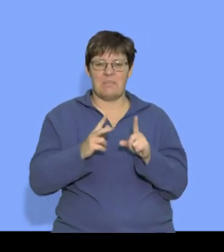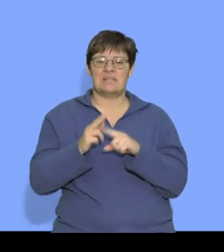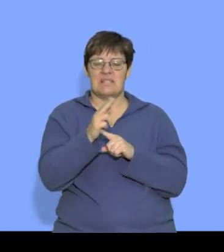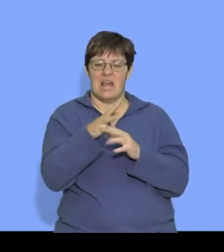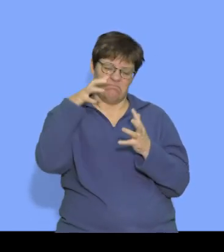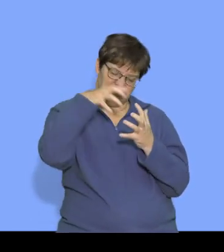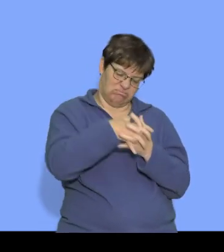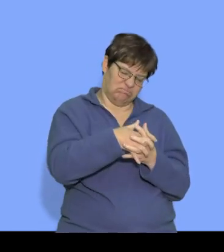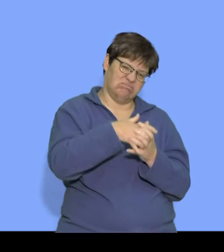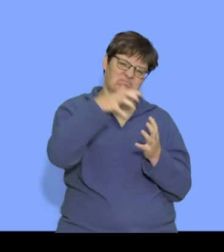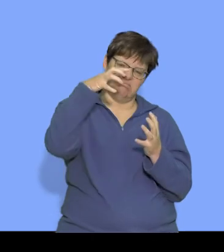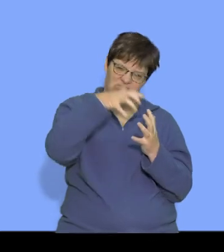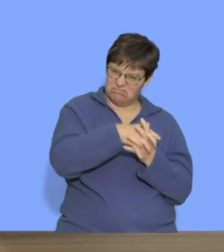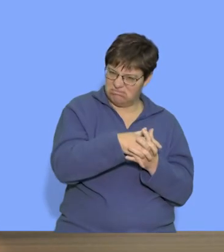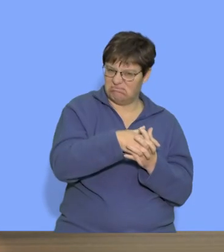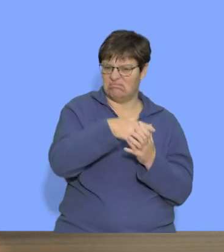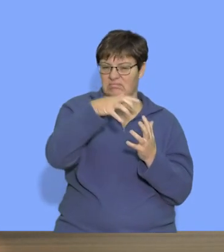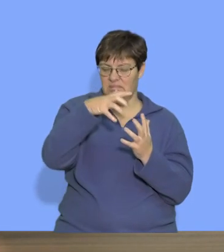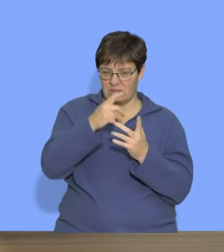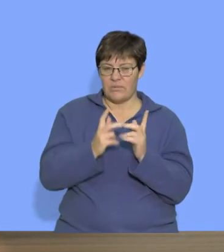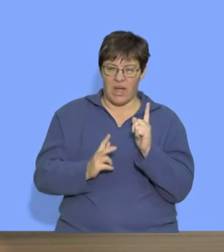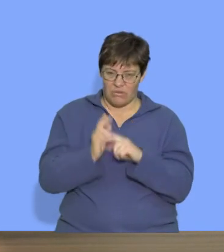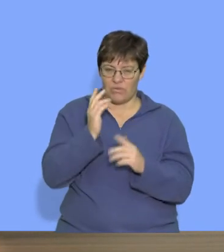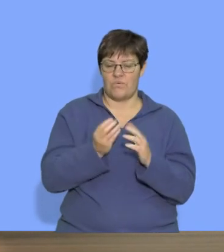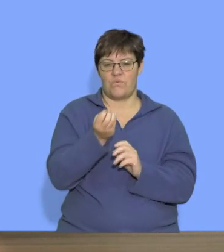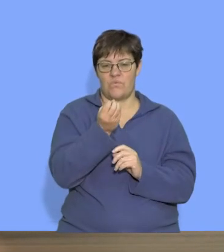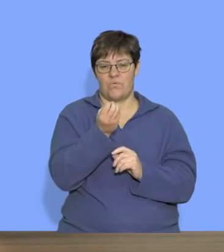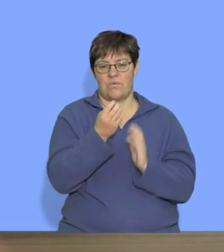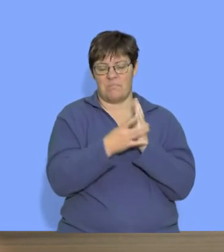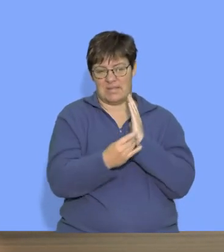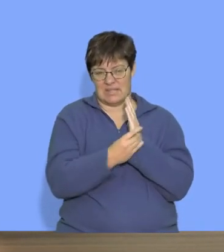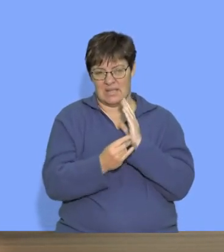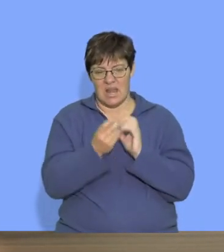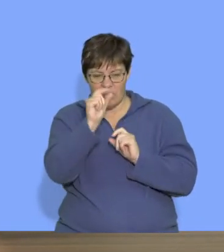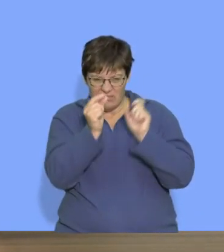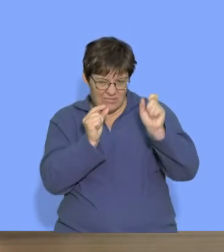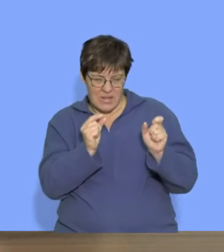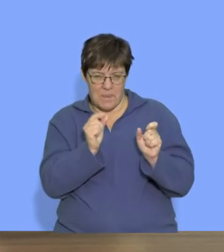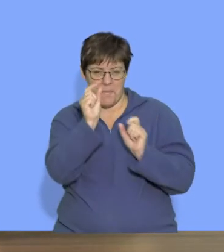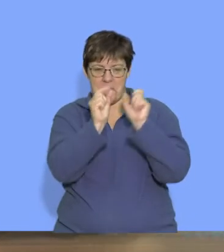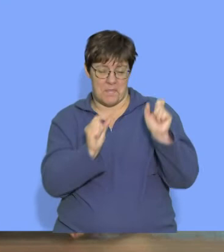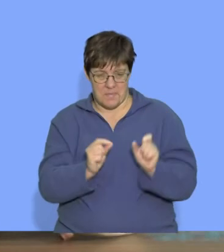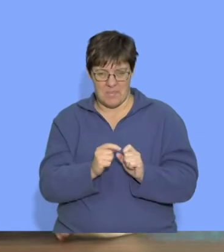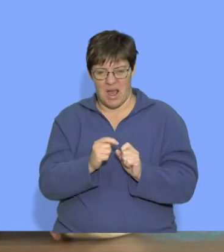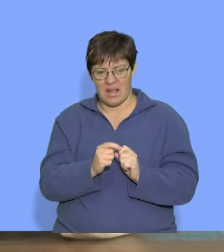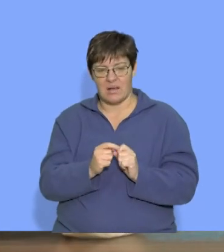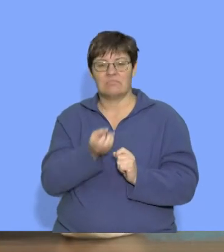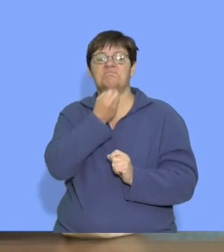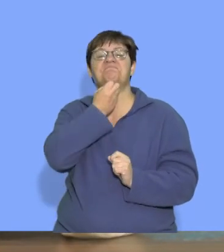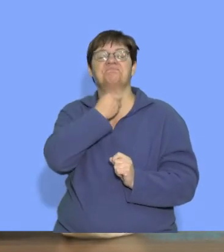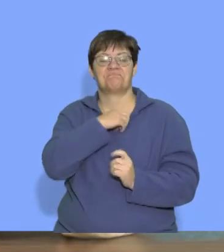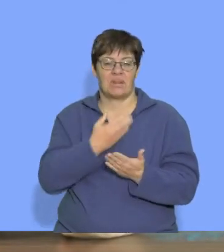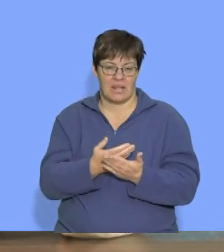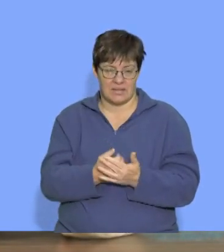sharp scissors would do. And so they're basically there to cut through the meat and to cut that up into smaller bits as it's